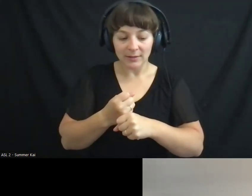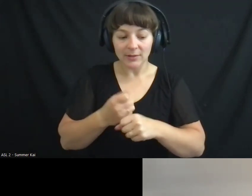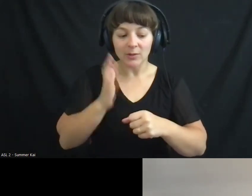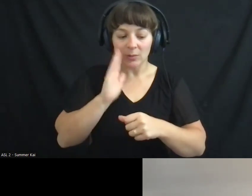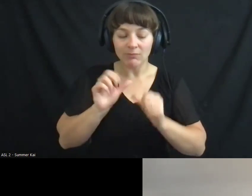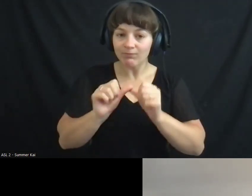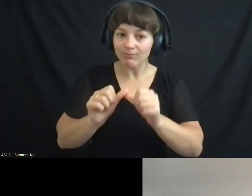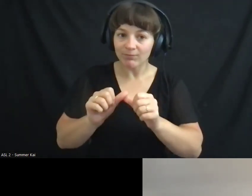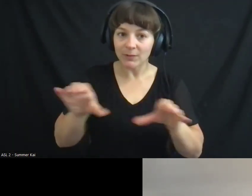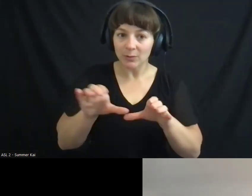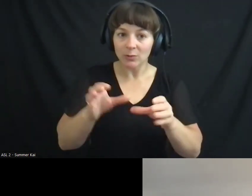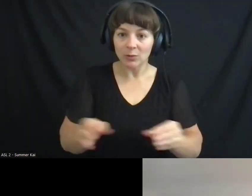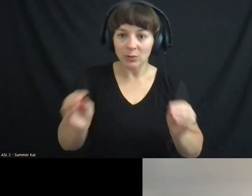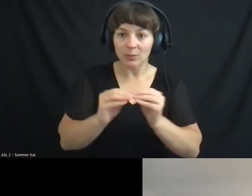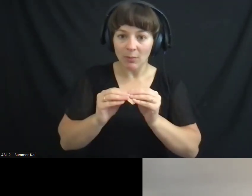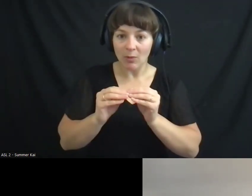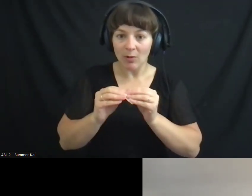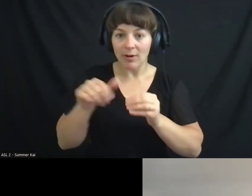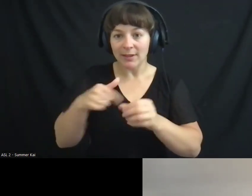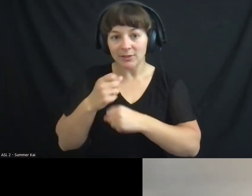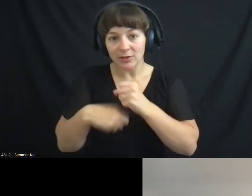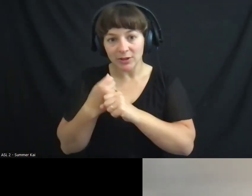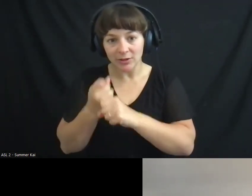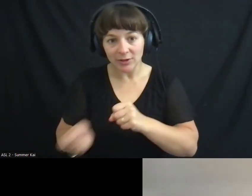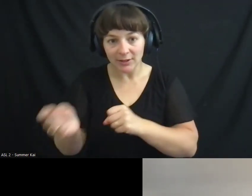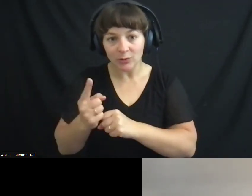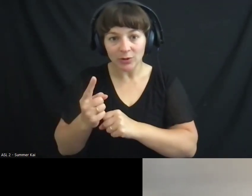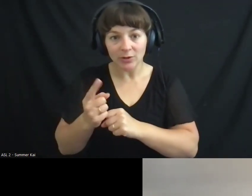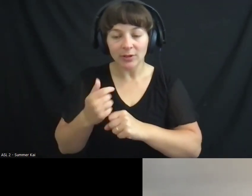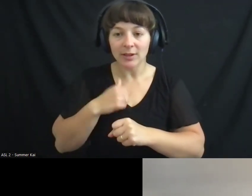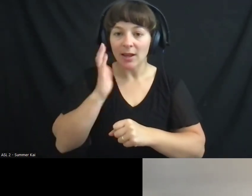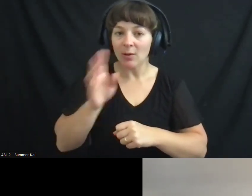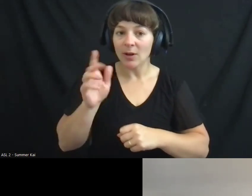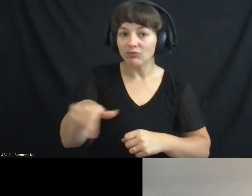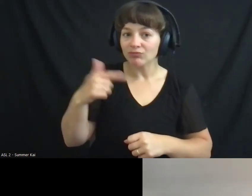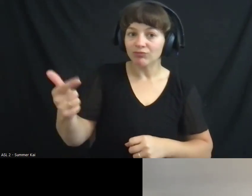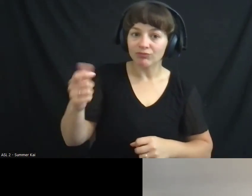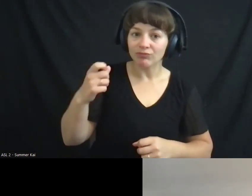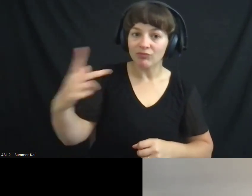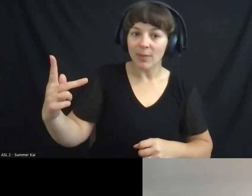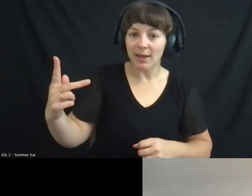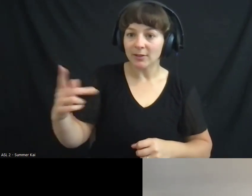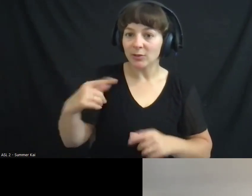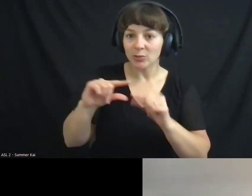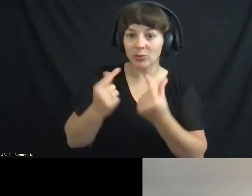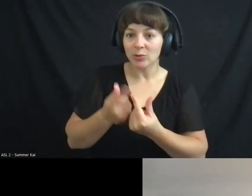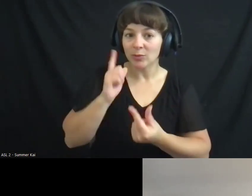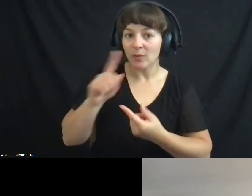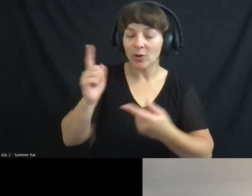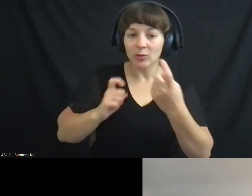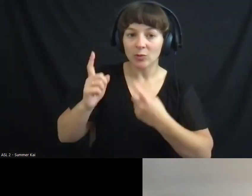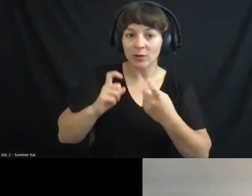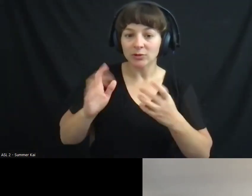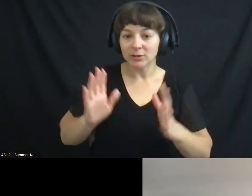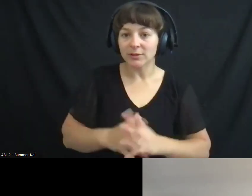the next year or so. And I'm going to put it back to the group for questions if they have